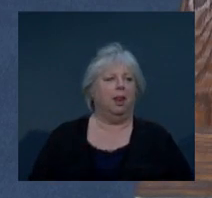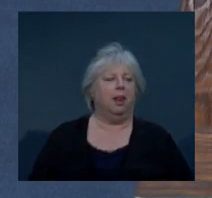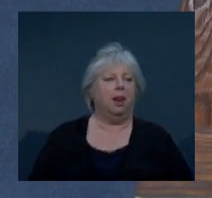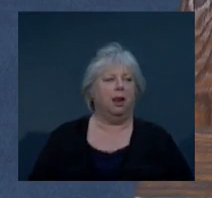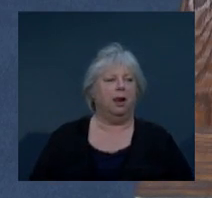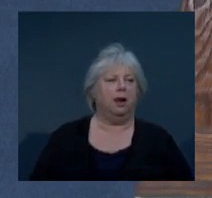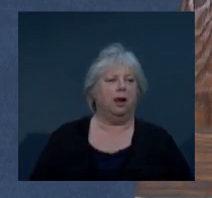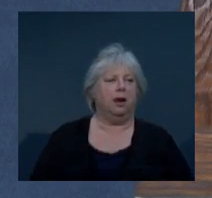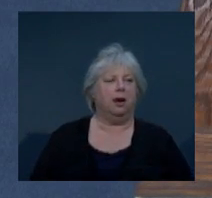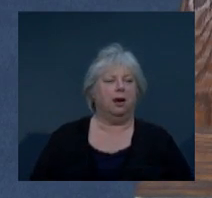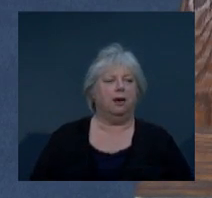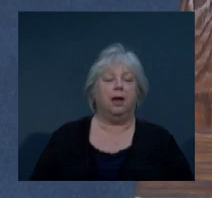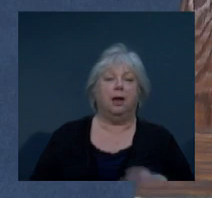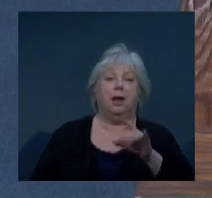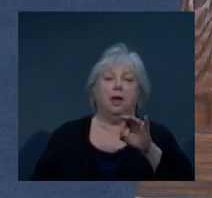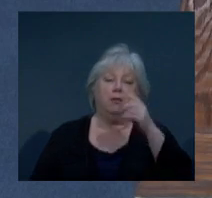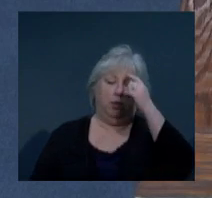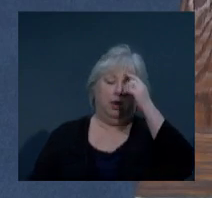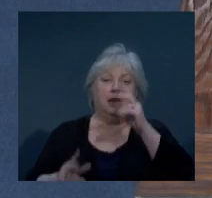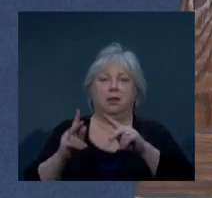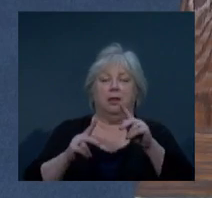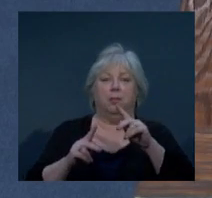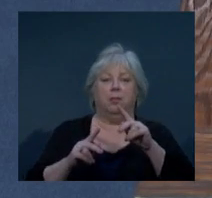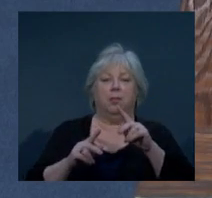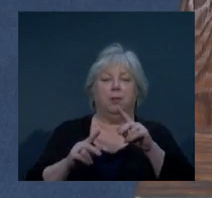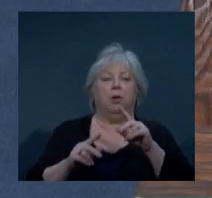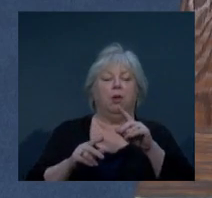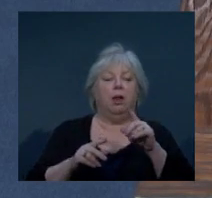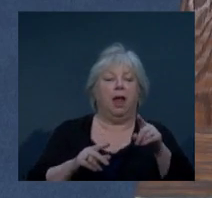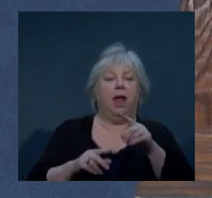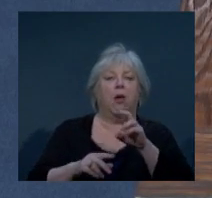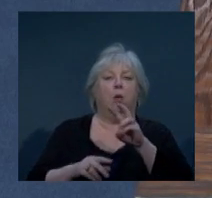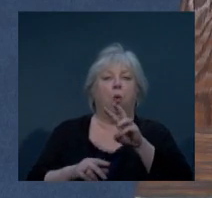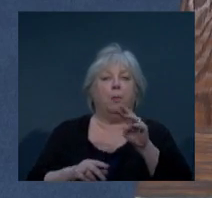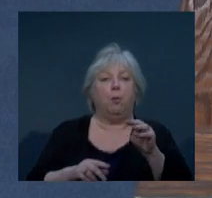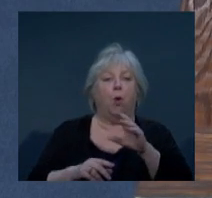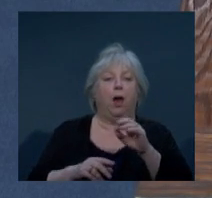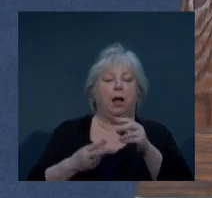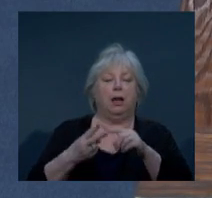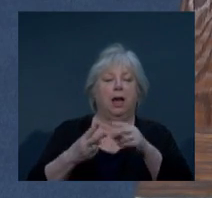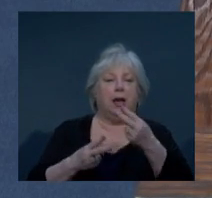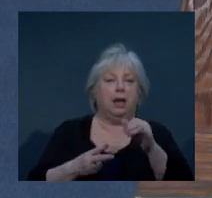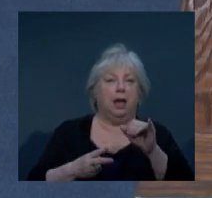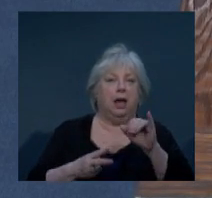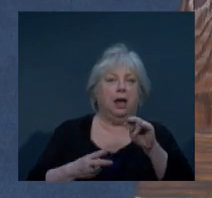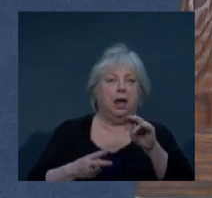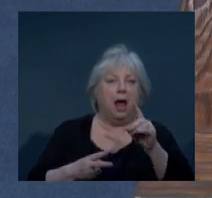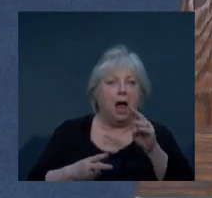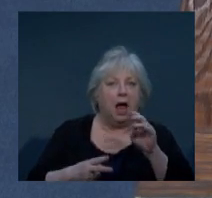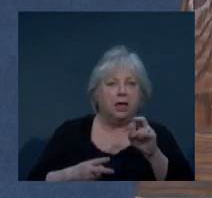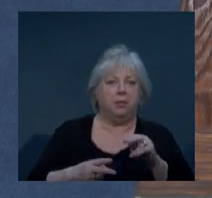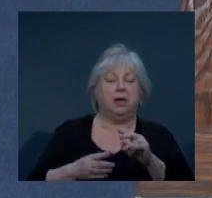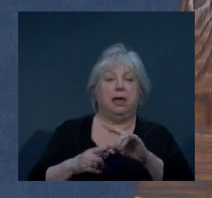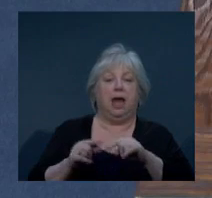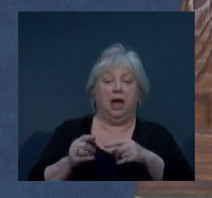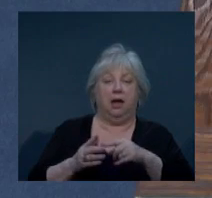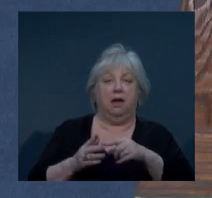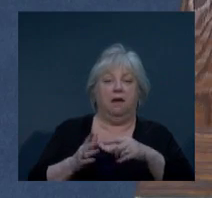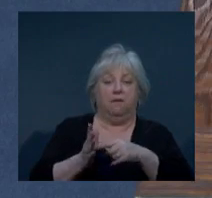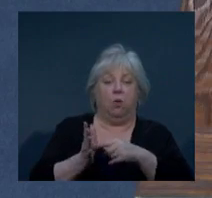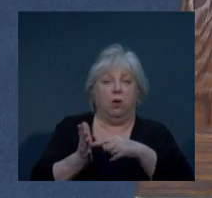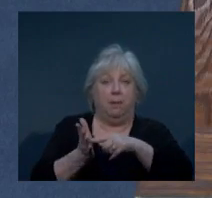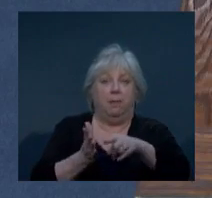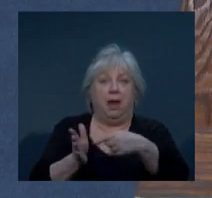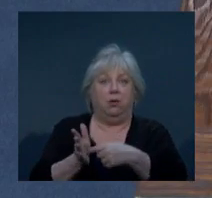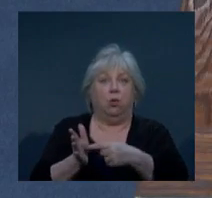If you think the guys at War Memorial and Hyman can afford to pay these dues or join a country club, you are